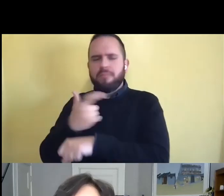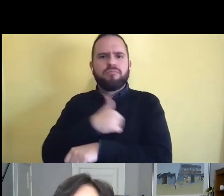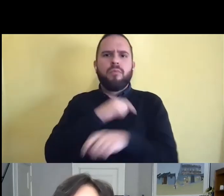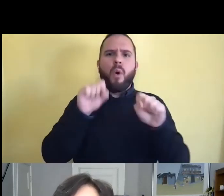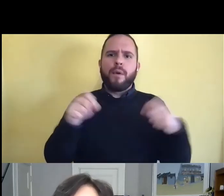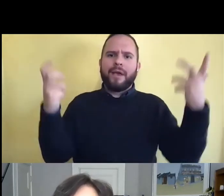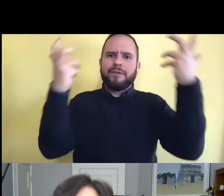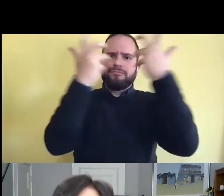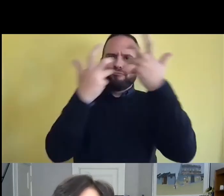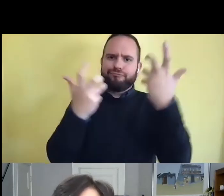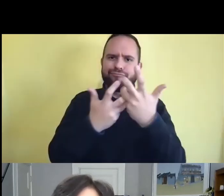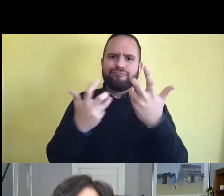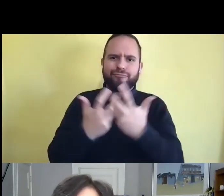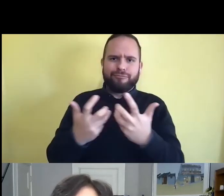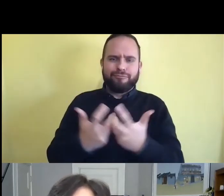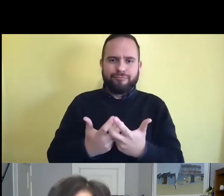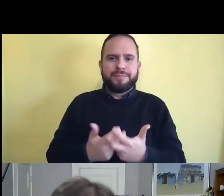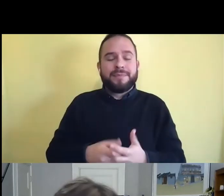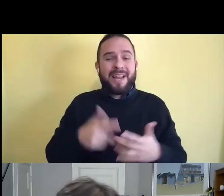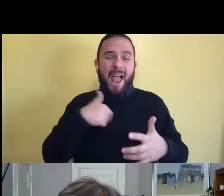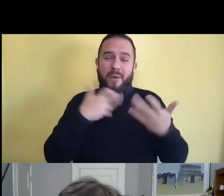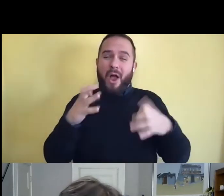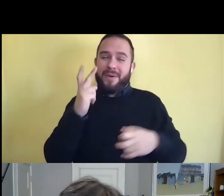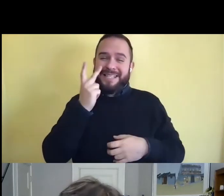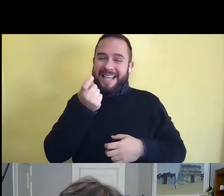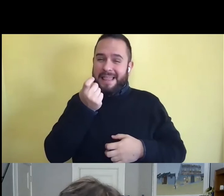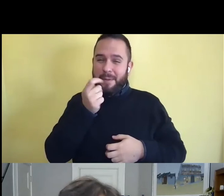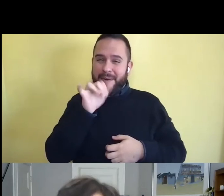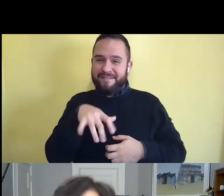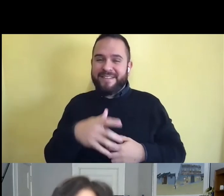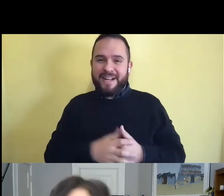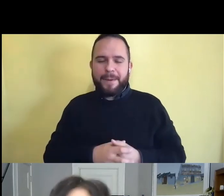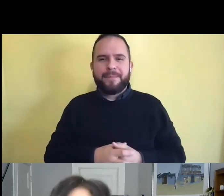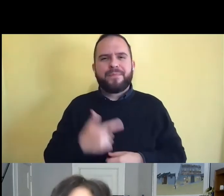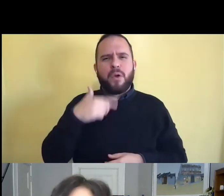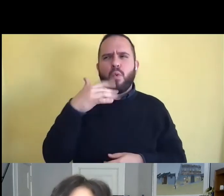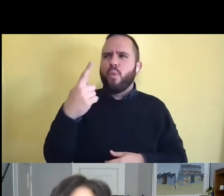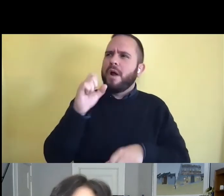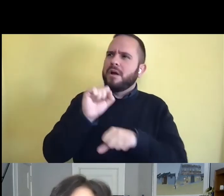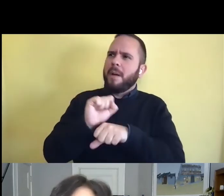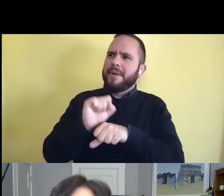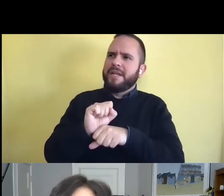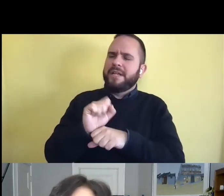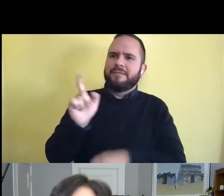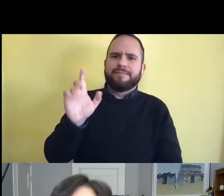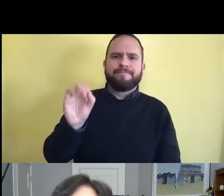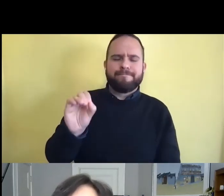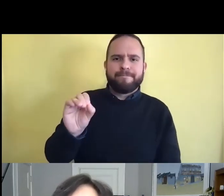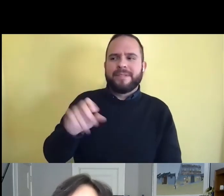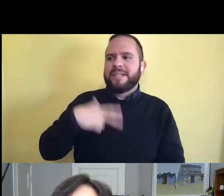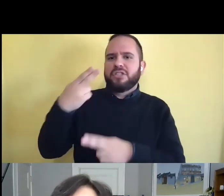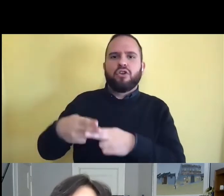or beginning of that. There is this employment company, a new company called